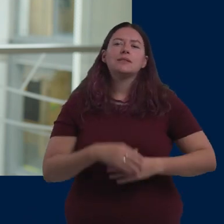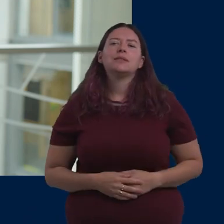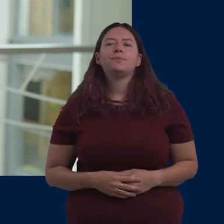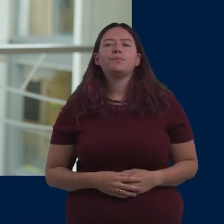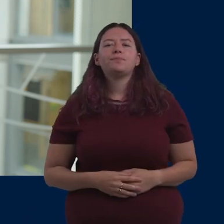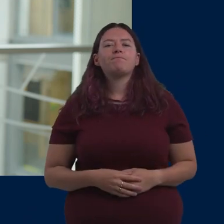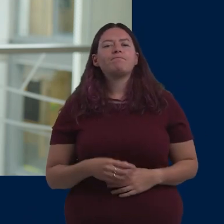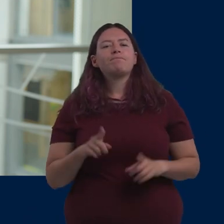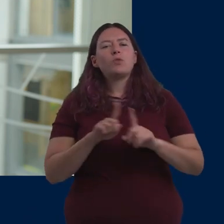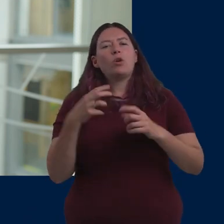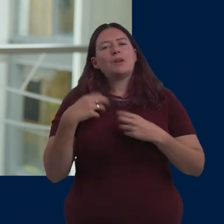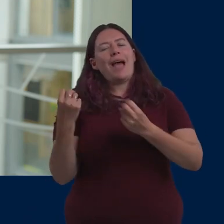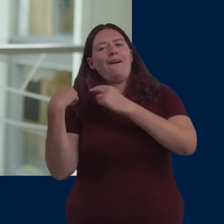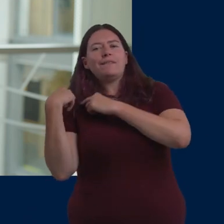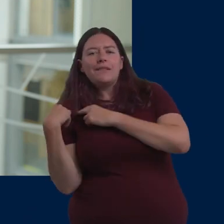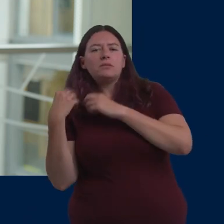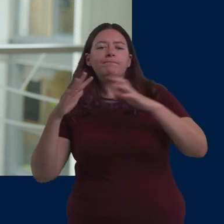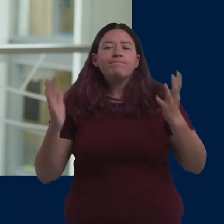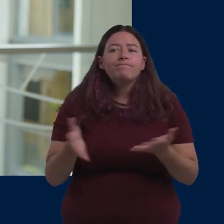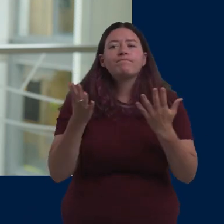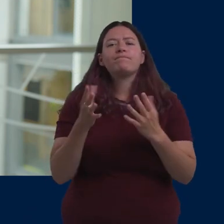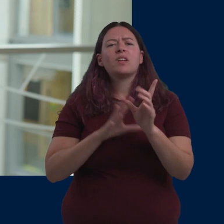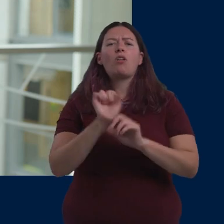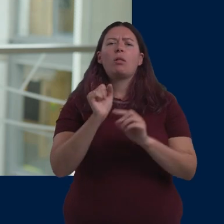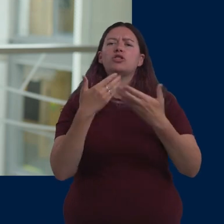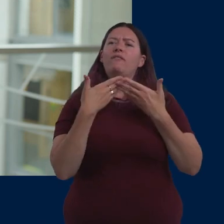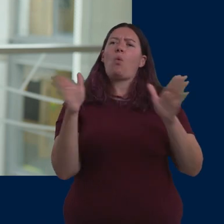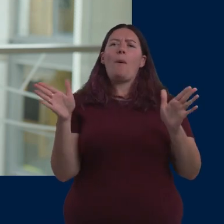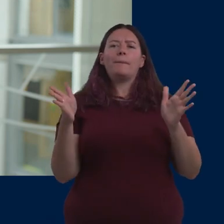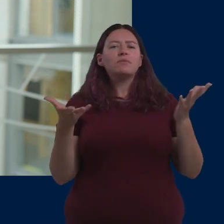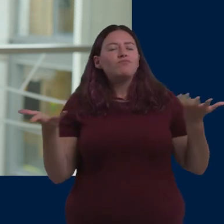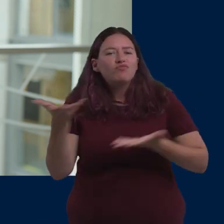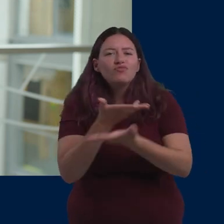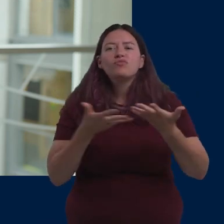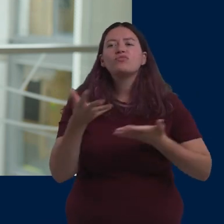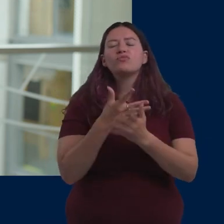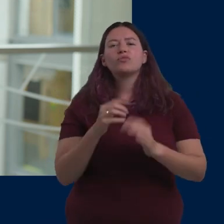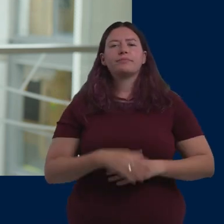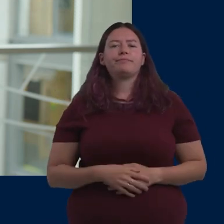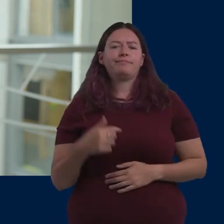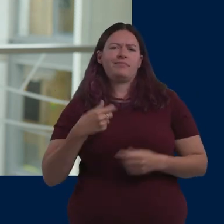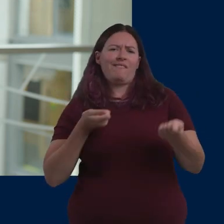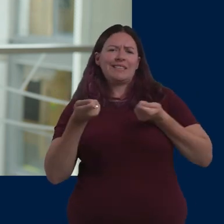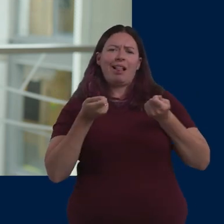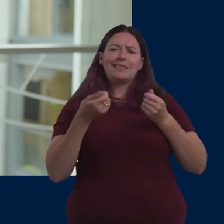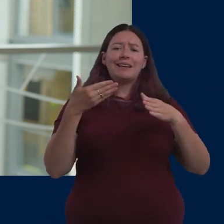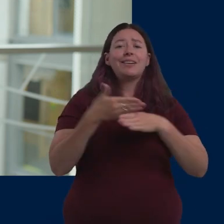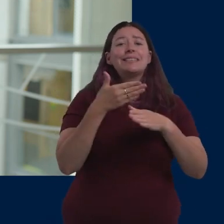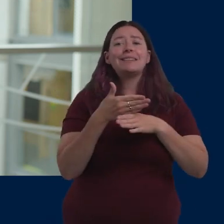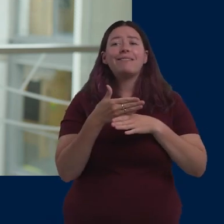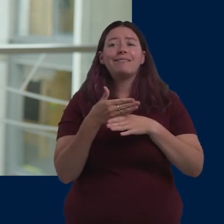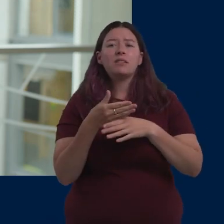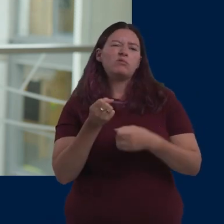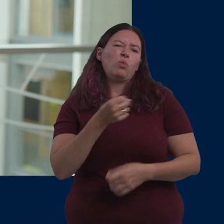also up to me to promote a culture of openness and debate by facilitating the effective contribution